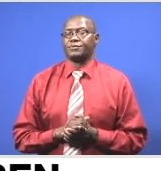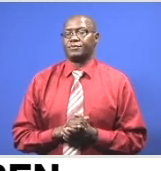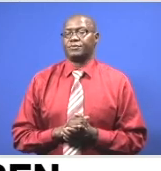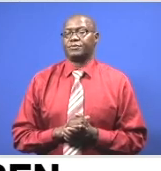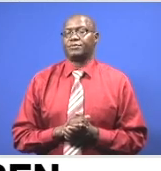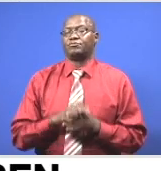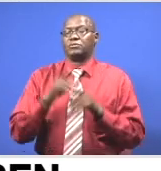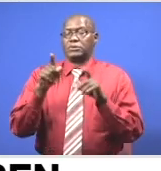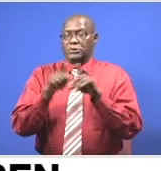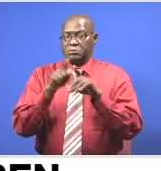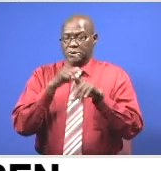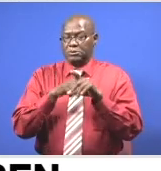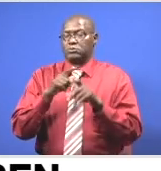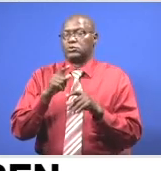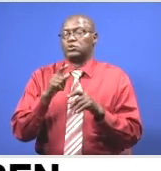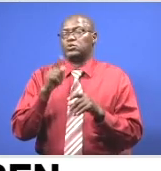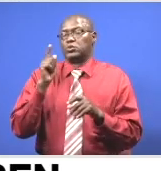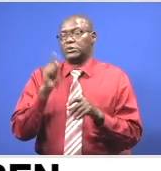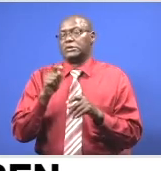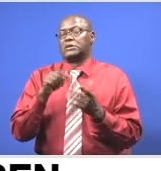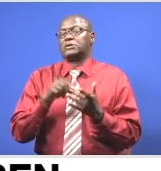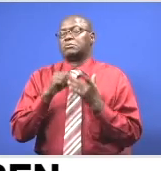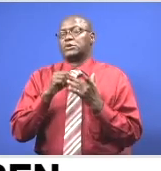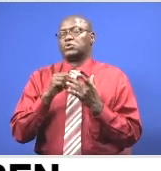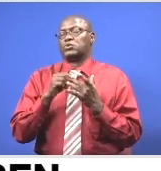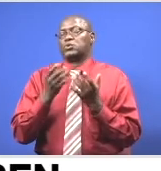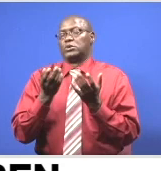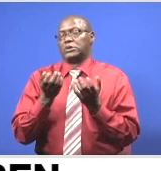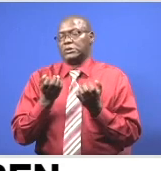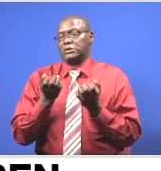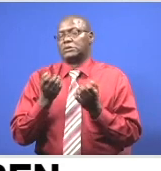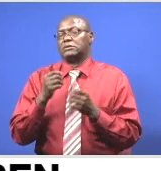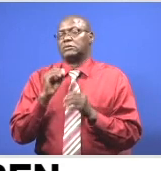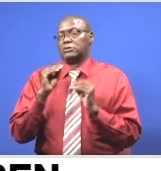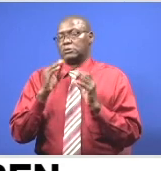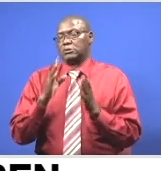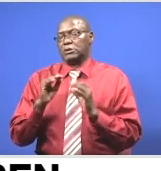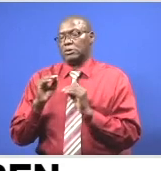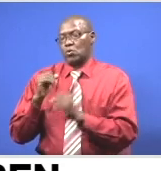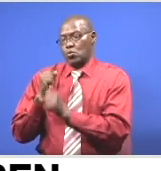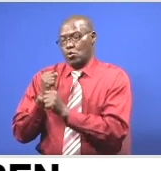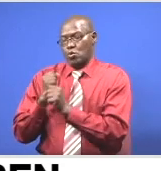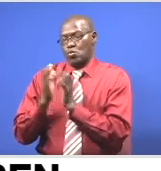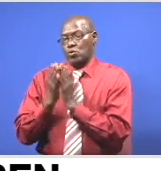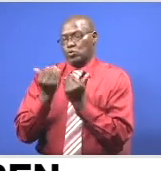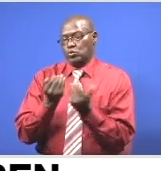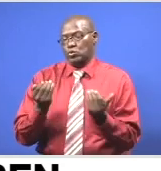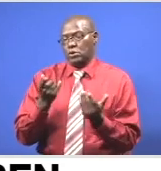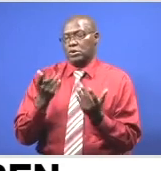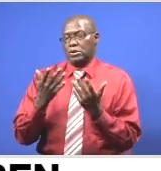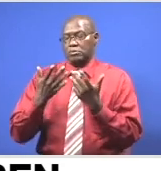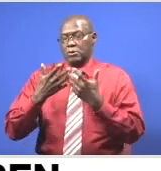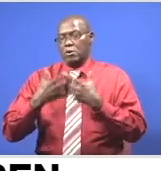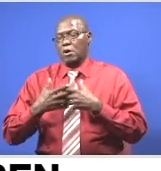At the same time, you'll need also a special needs teacher who is going again to work with these kids in line with